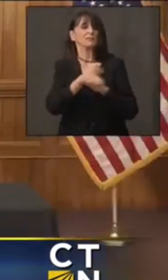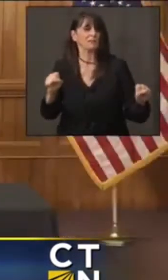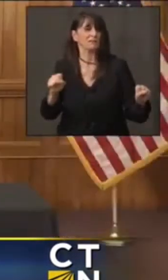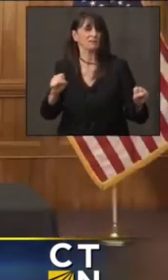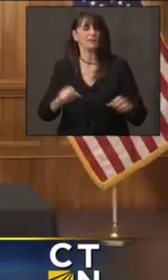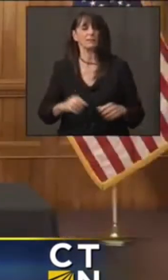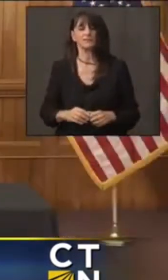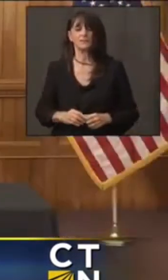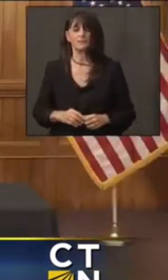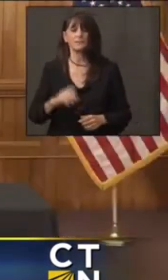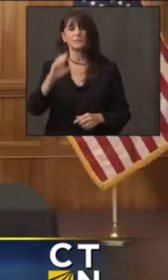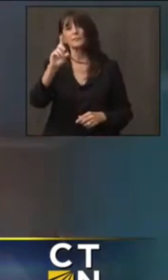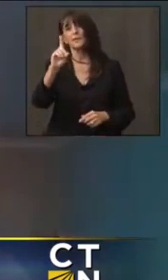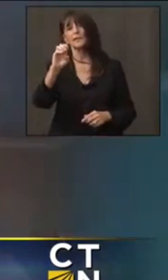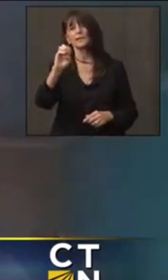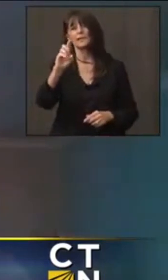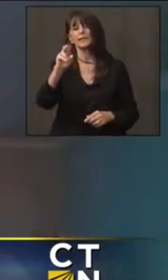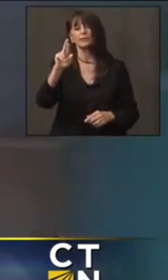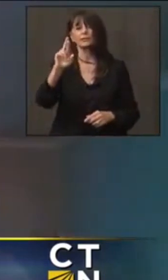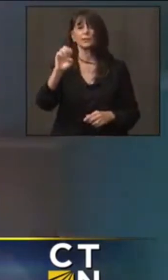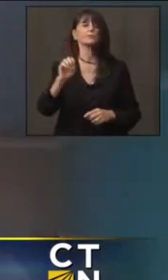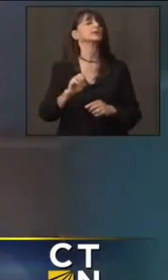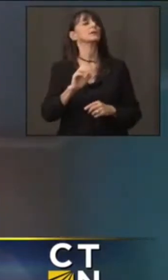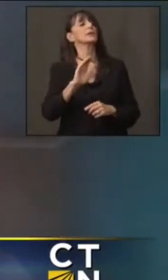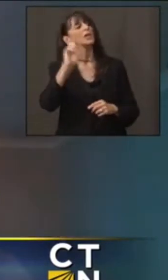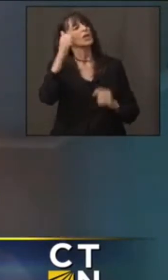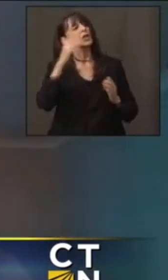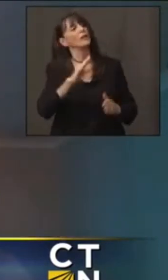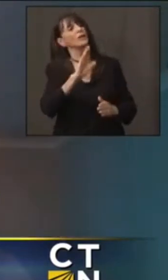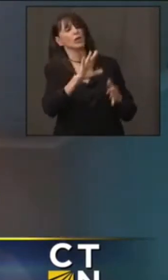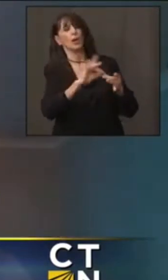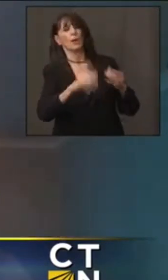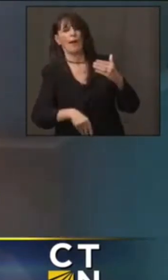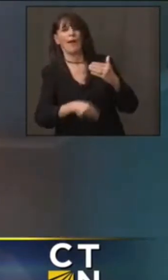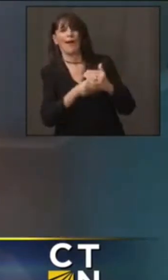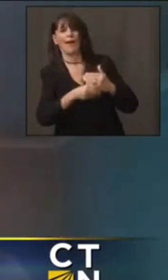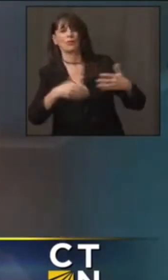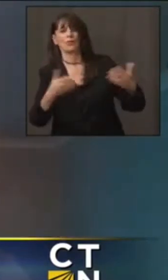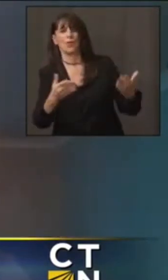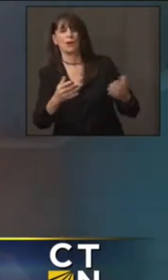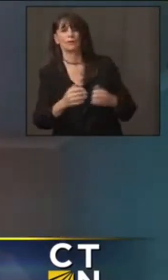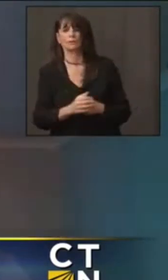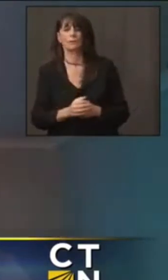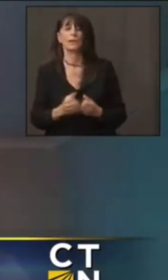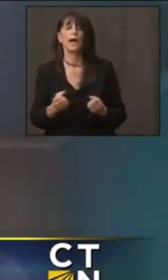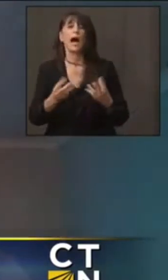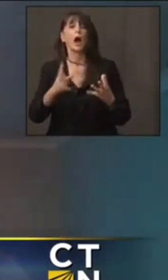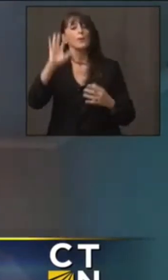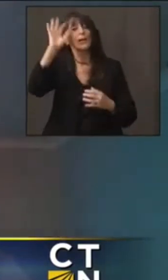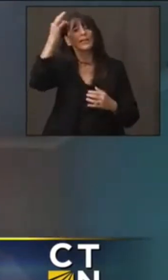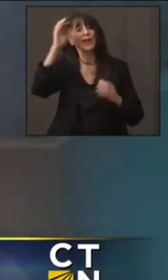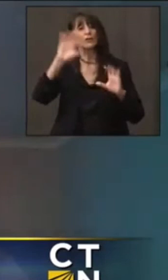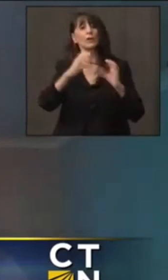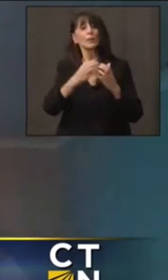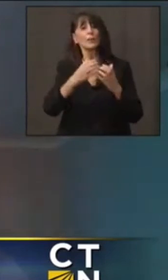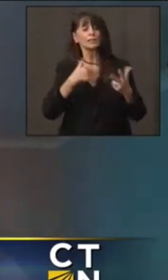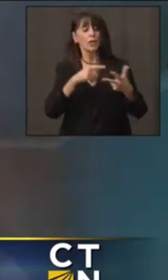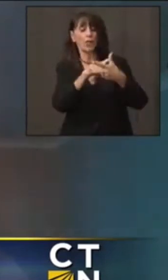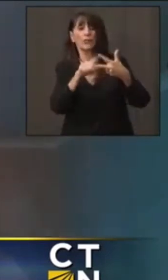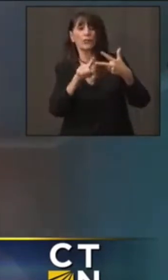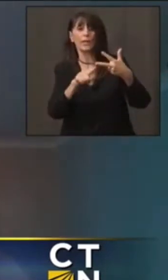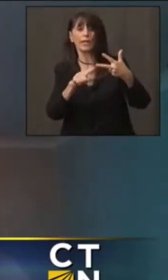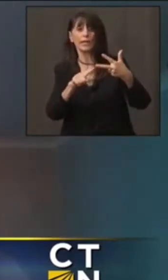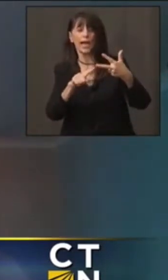So I would add to your comments, Governor, there are, in fact, 3 federal committees right now that are looking at this